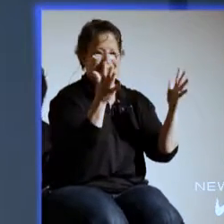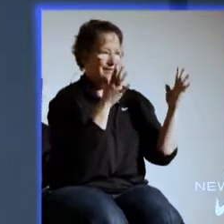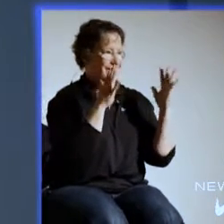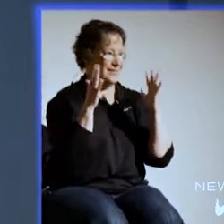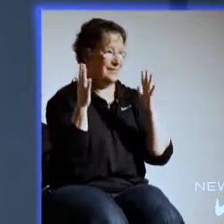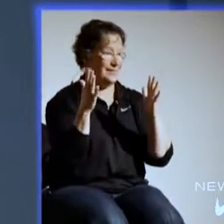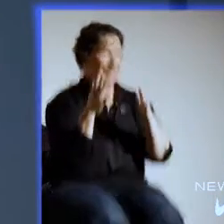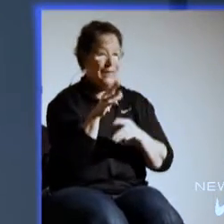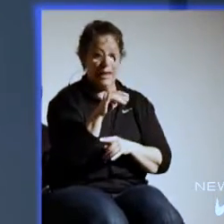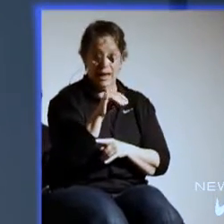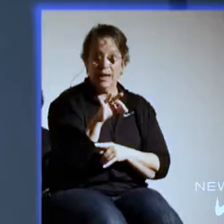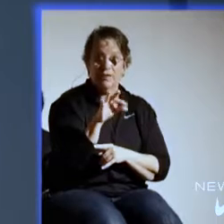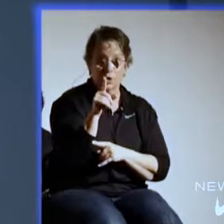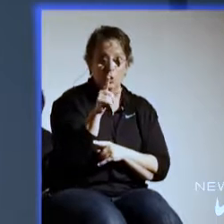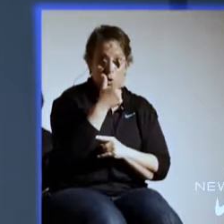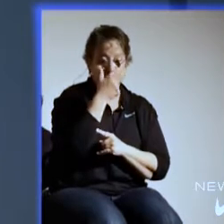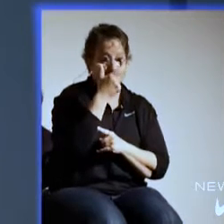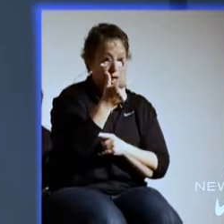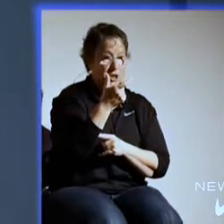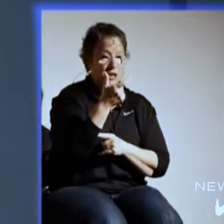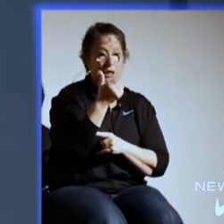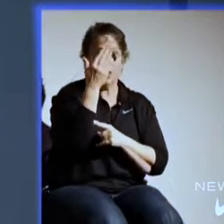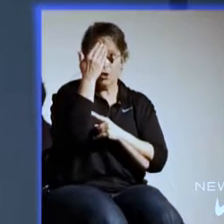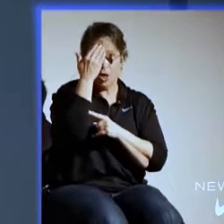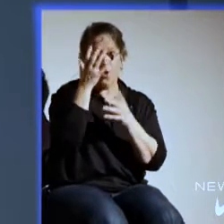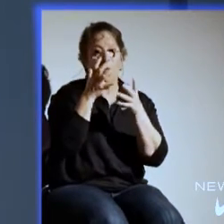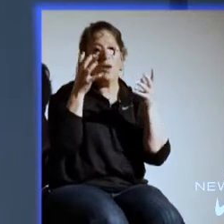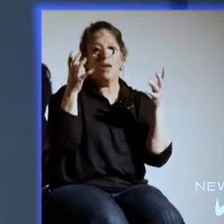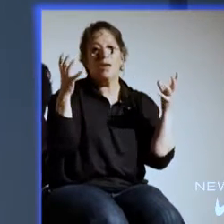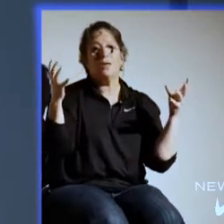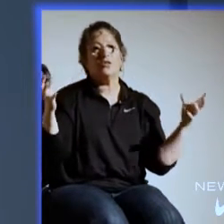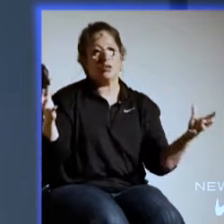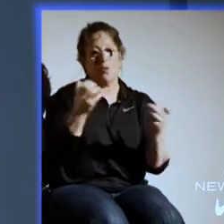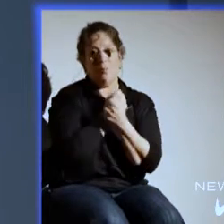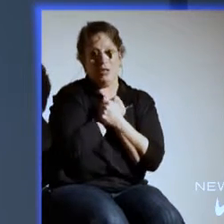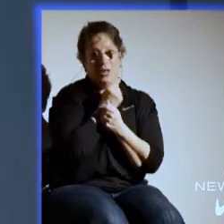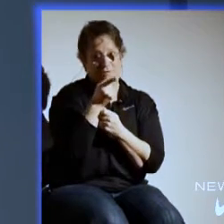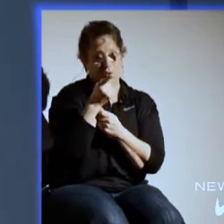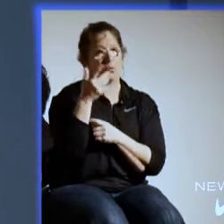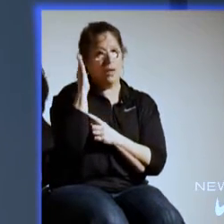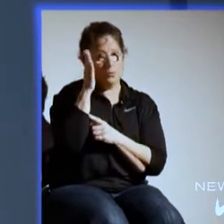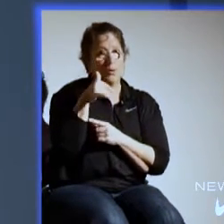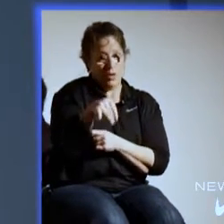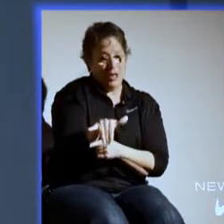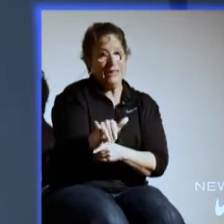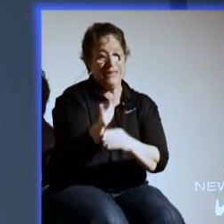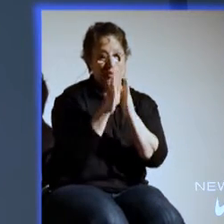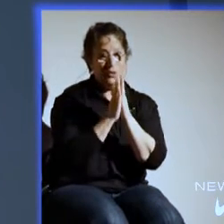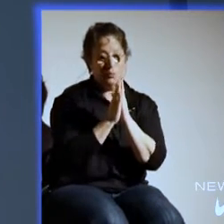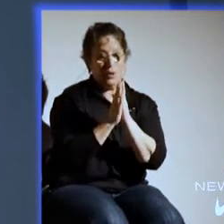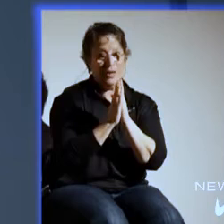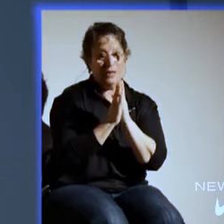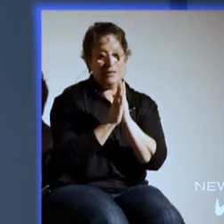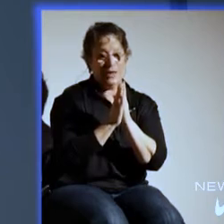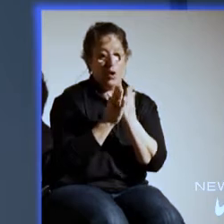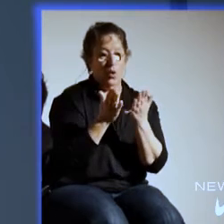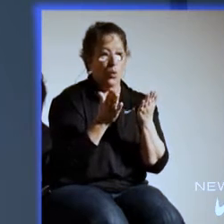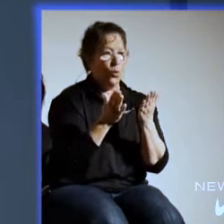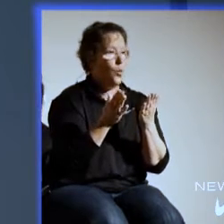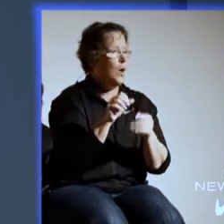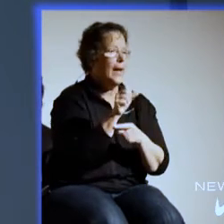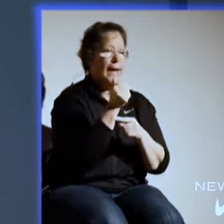If you guys are watching, just know that we love you very much, and we're going to continue to pray. And so whenever you guys have concerns, make